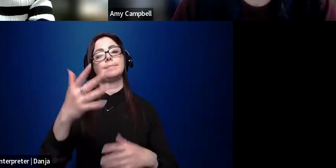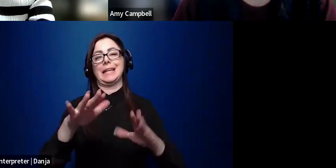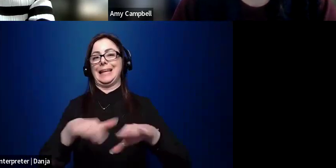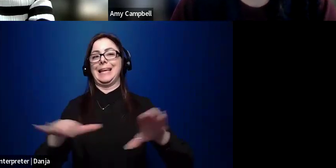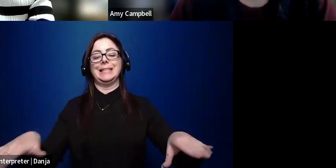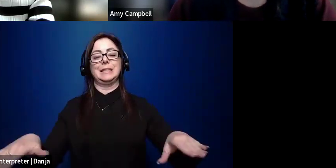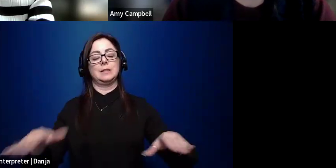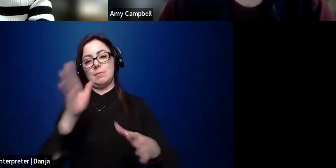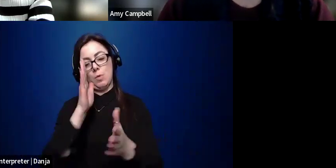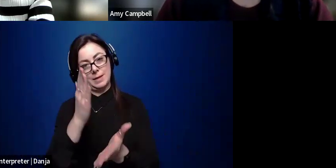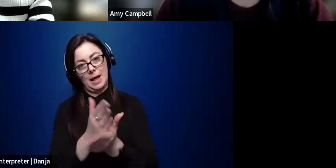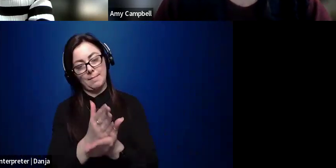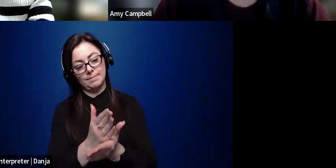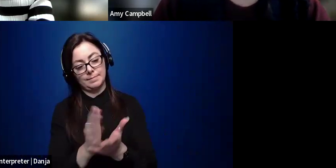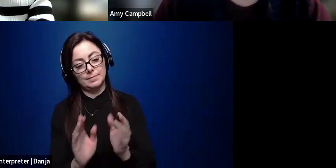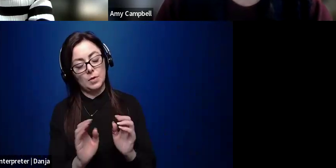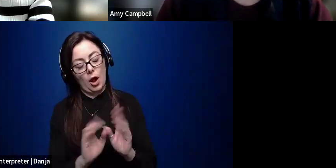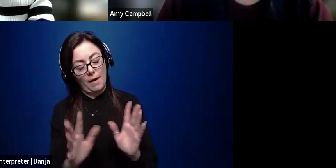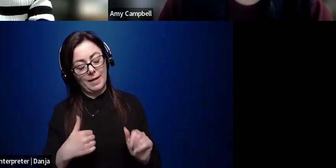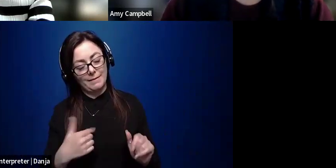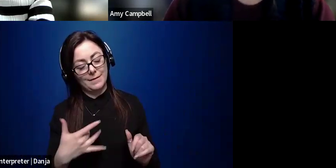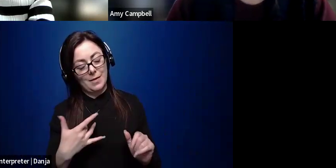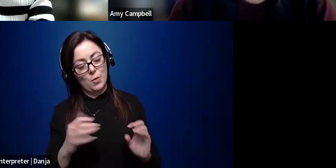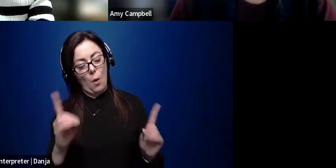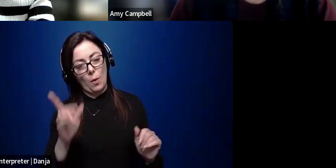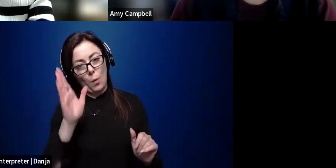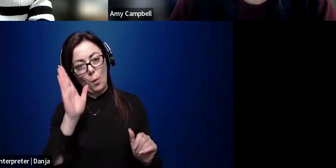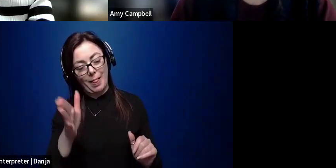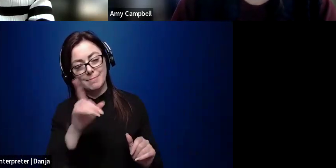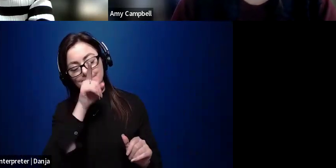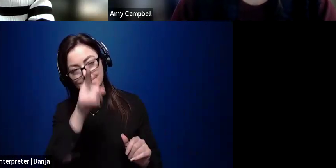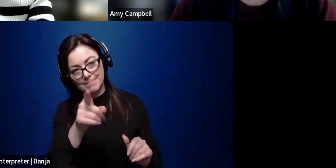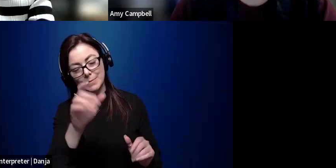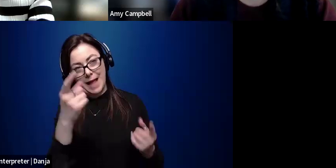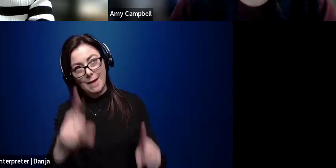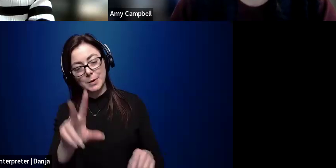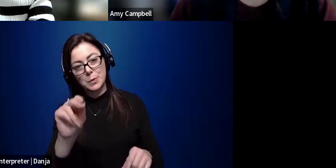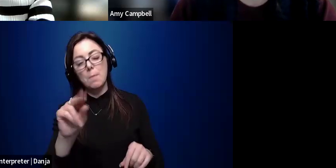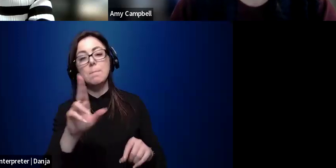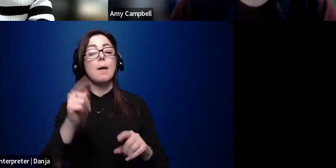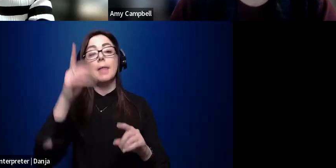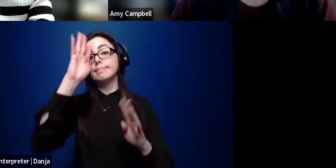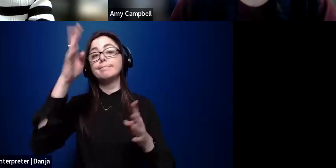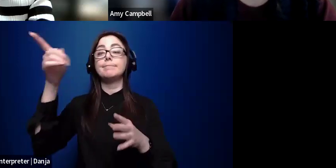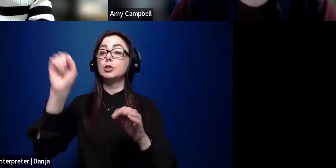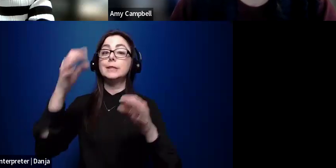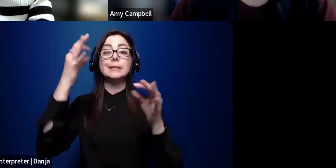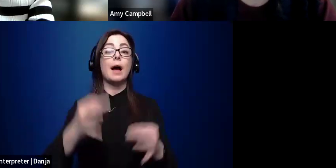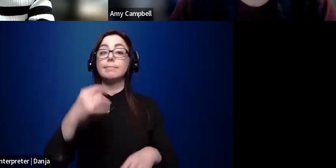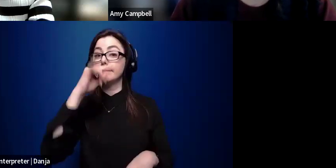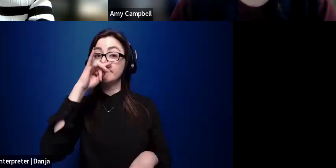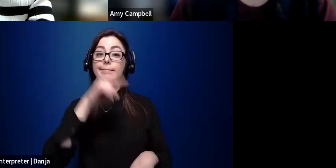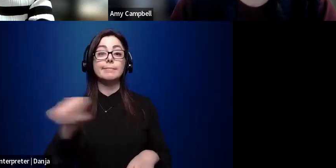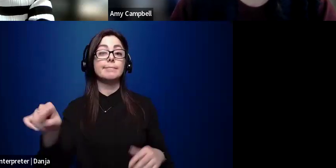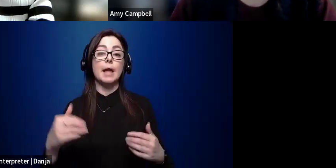kids. Now, obviously, I don't think anybody's going to do that, but they could decide kids are pretty young, they can